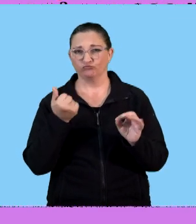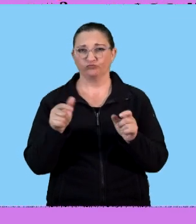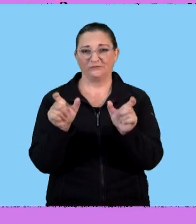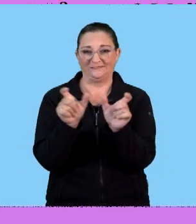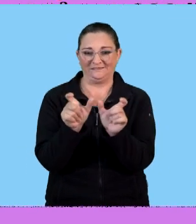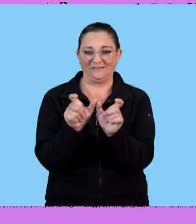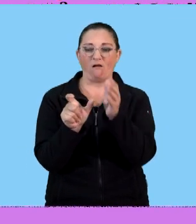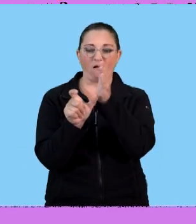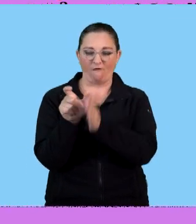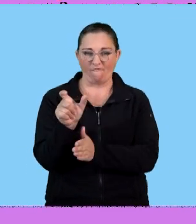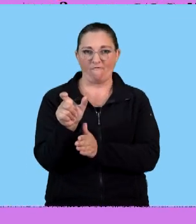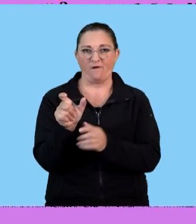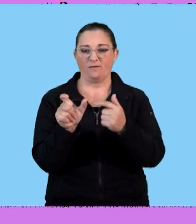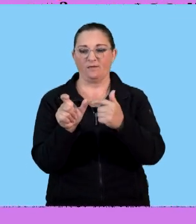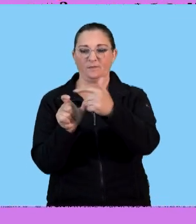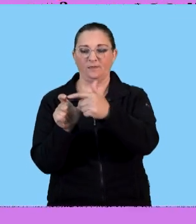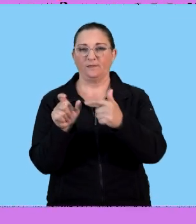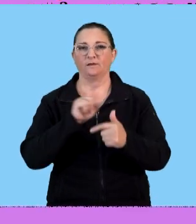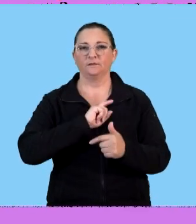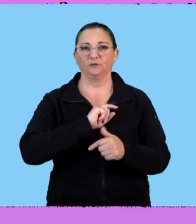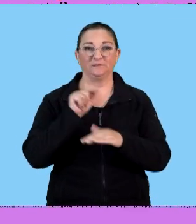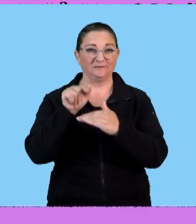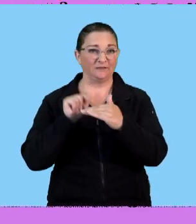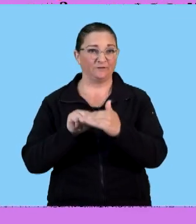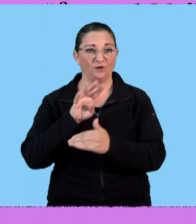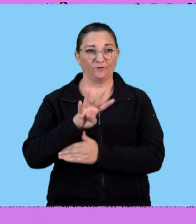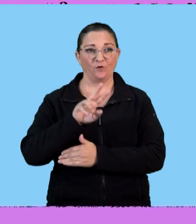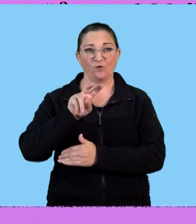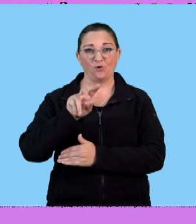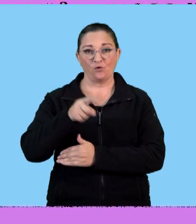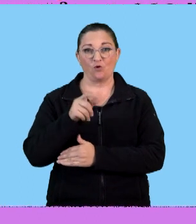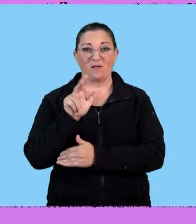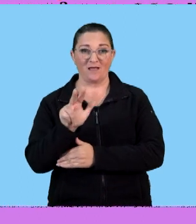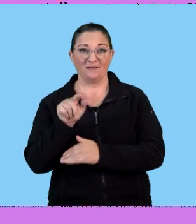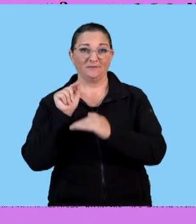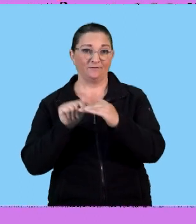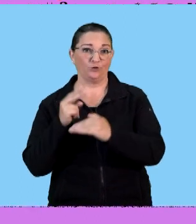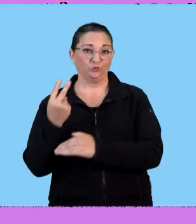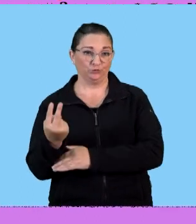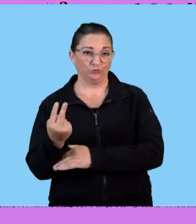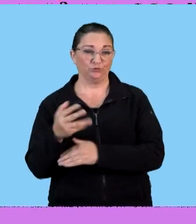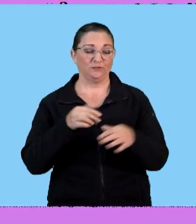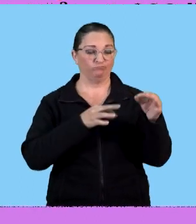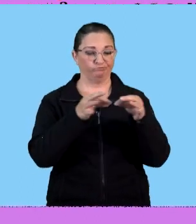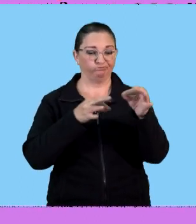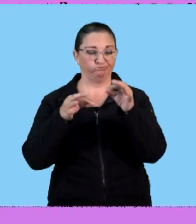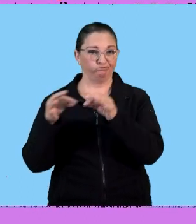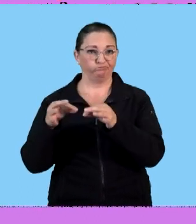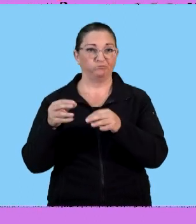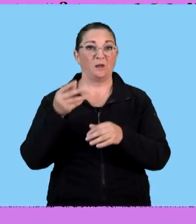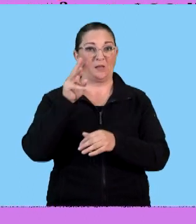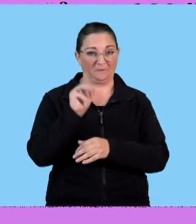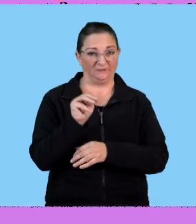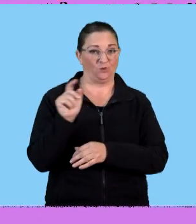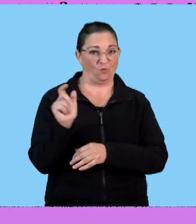radius. I know the radius is half my diameter. Therefore, I divided 4,8 by 2. I substituted all my values now